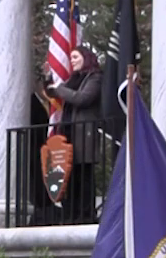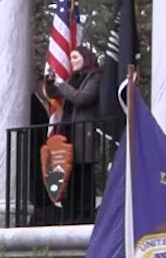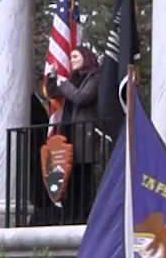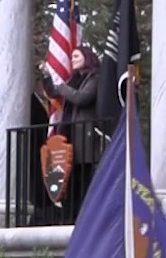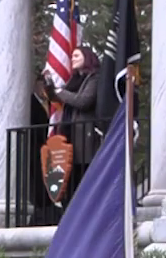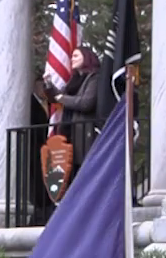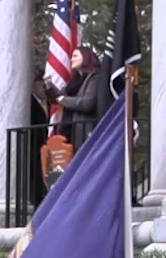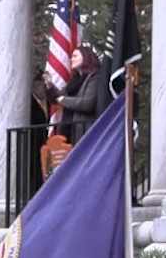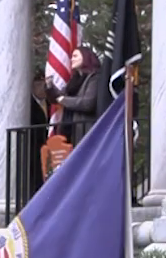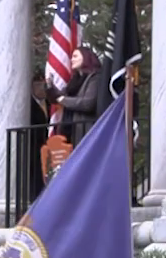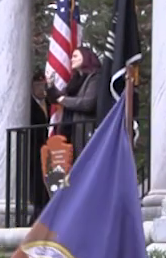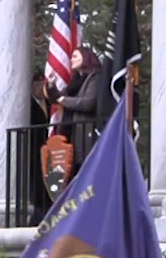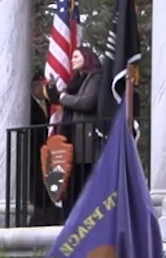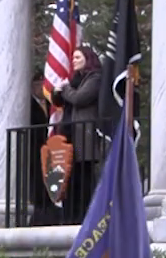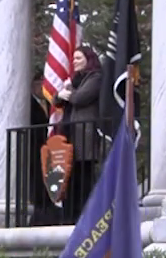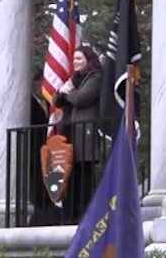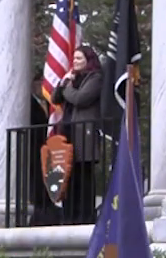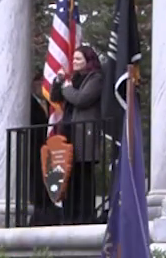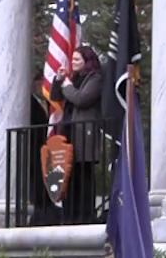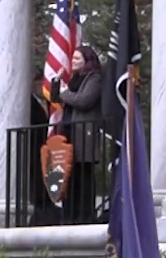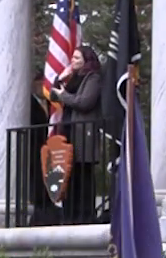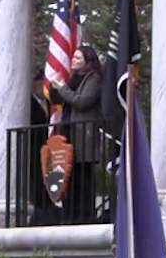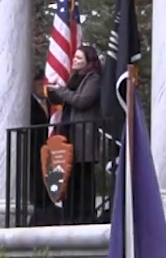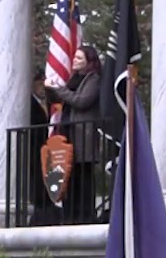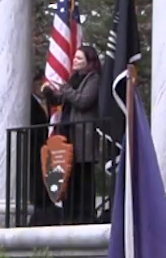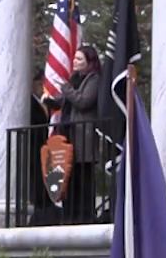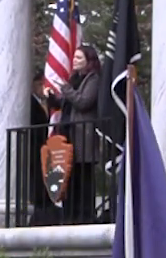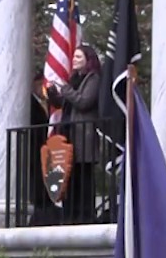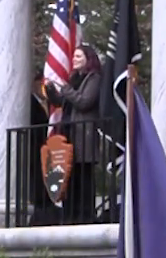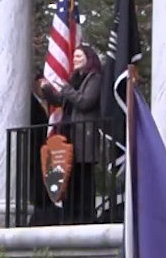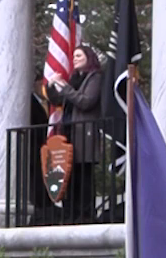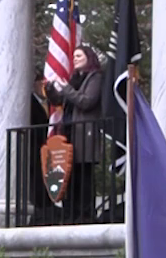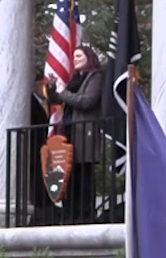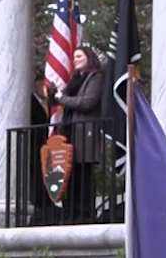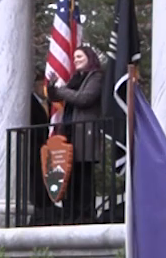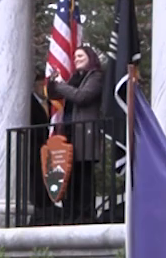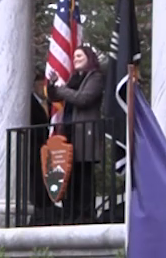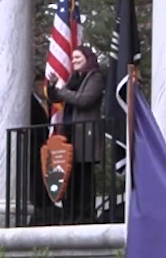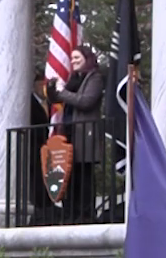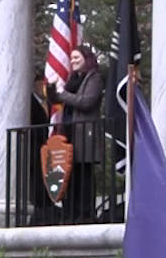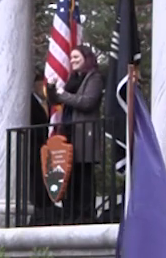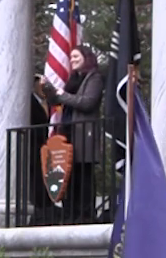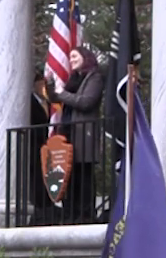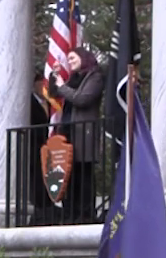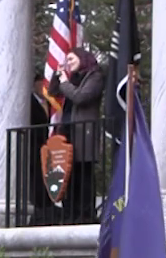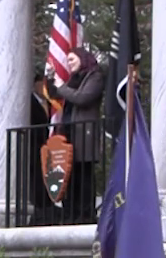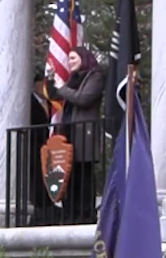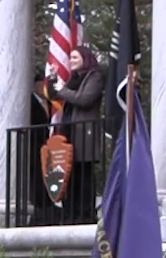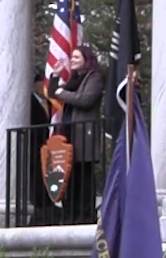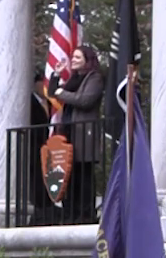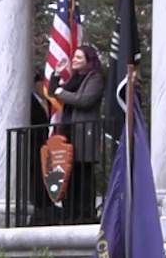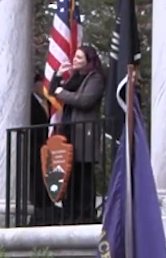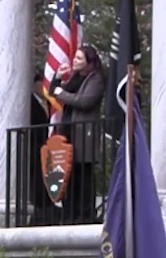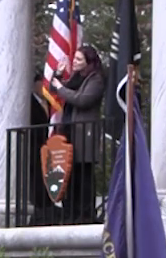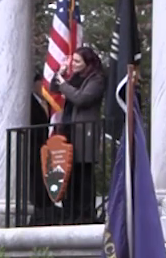Sumter County with honor and distinction, Desmond was one of a kind early as he respected his elders, always